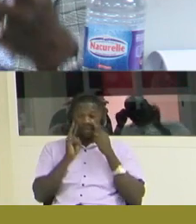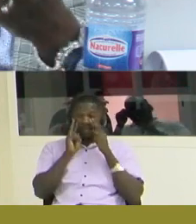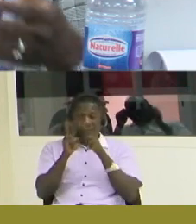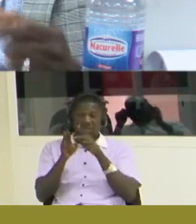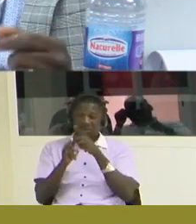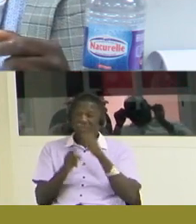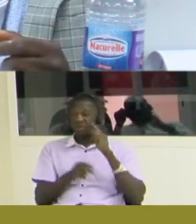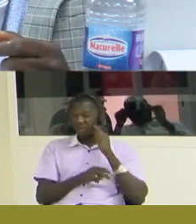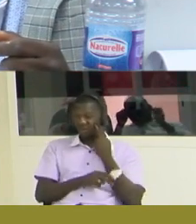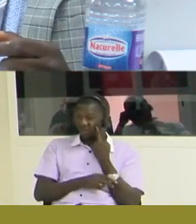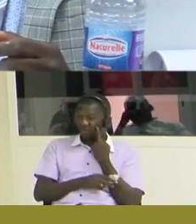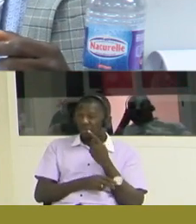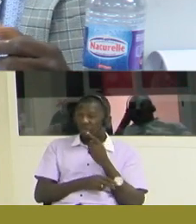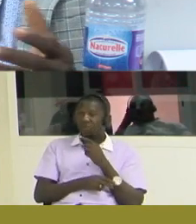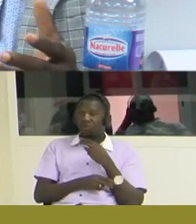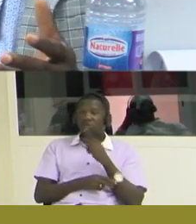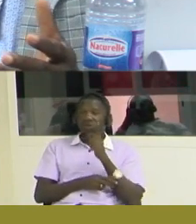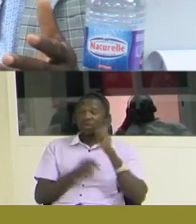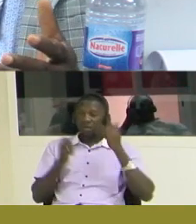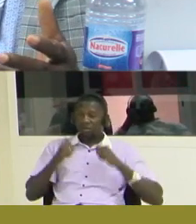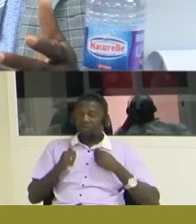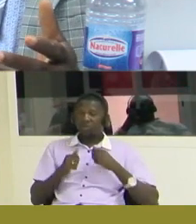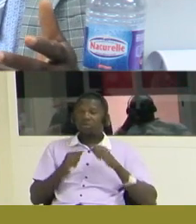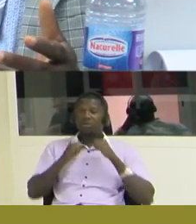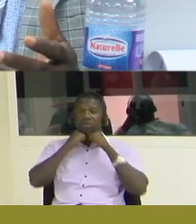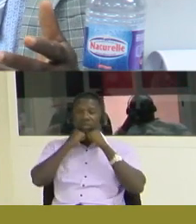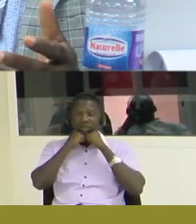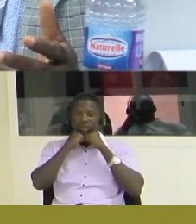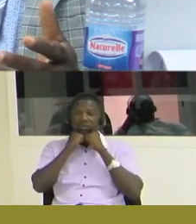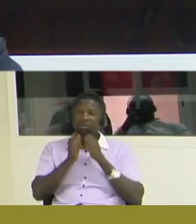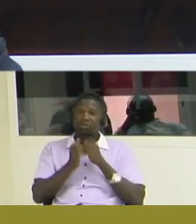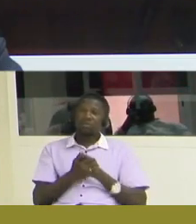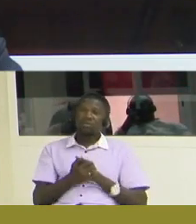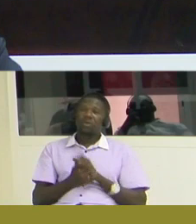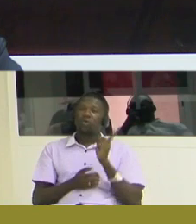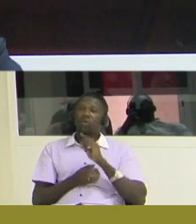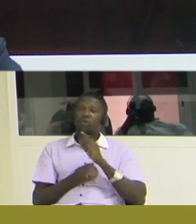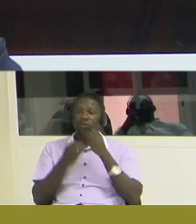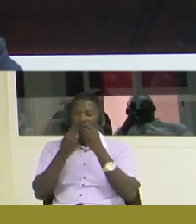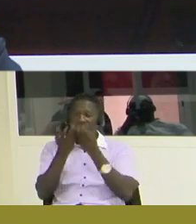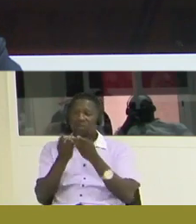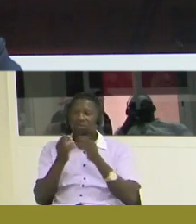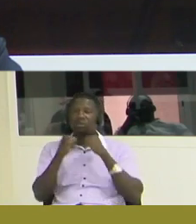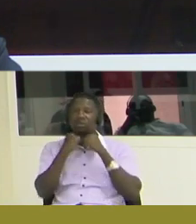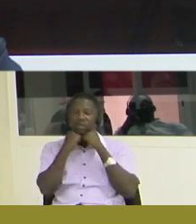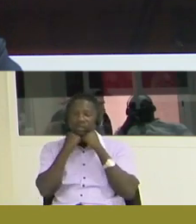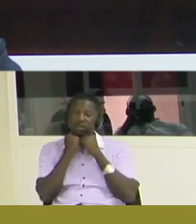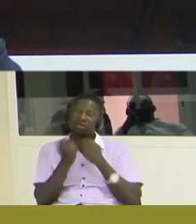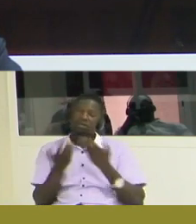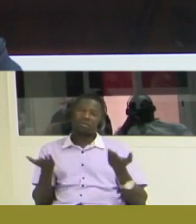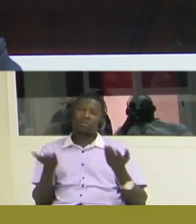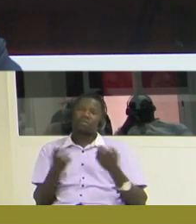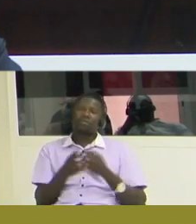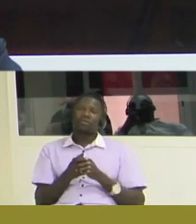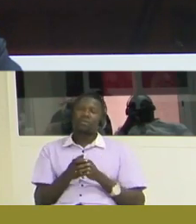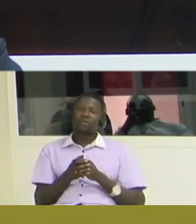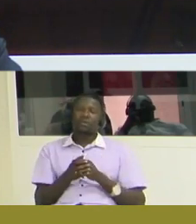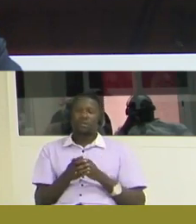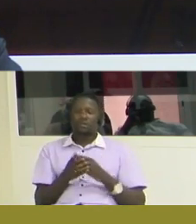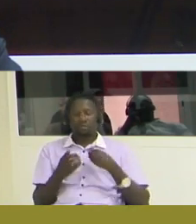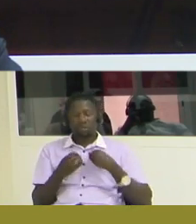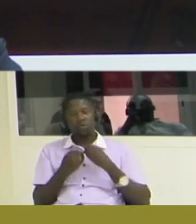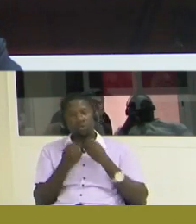what would you say to him say I'm sorry I'm extremely sorry I